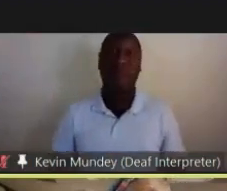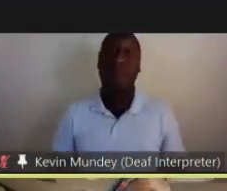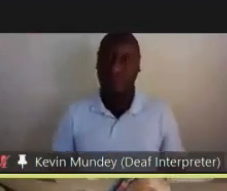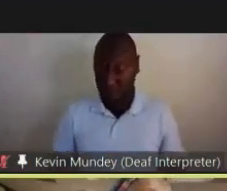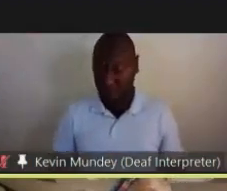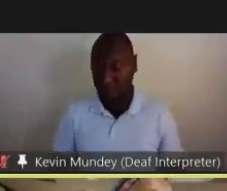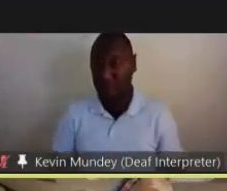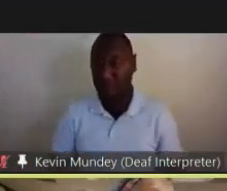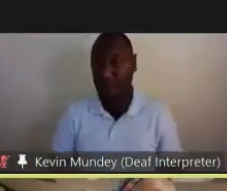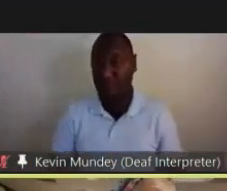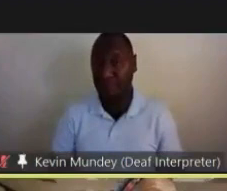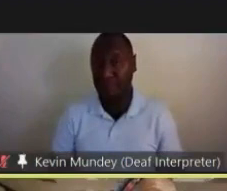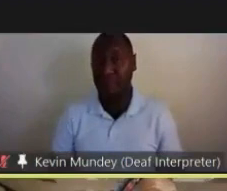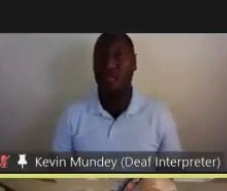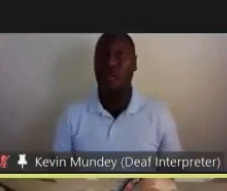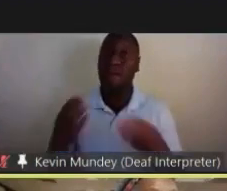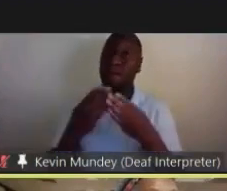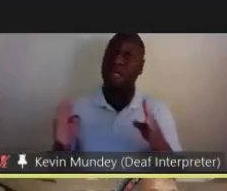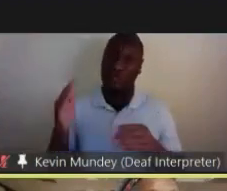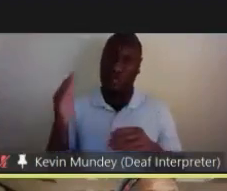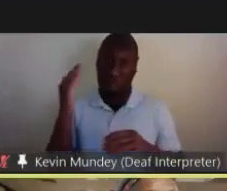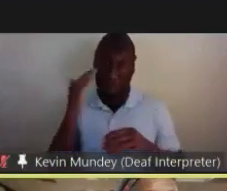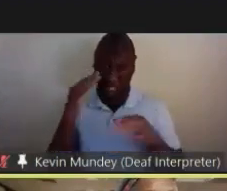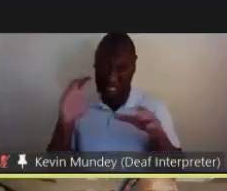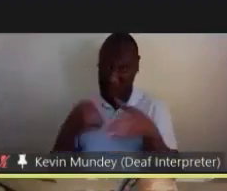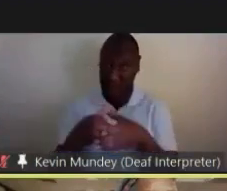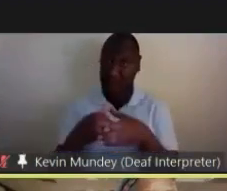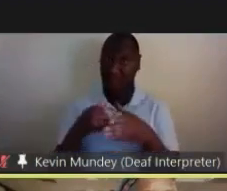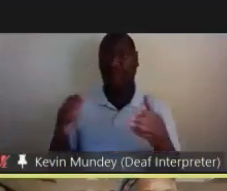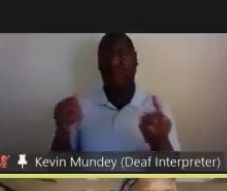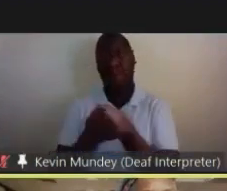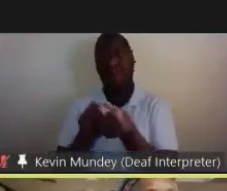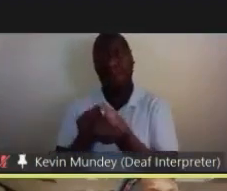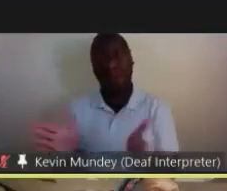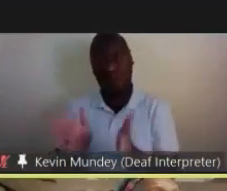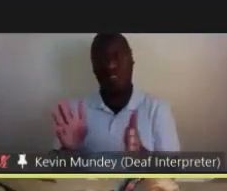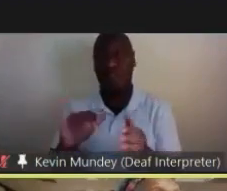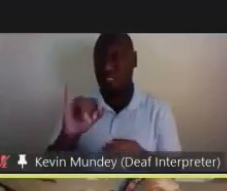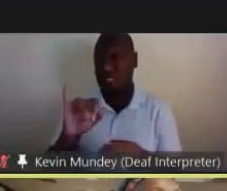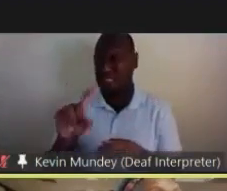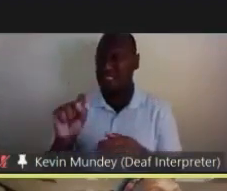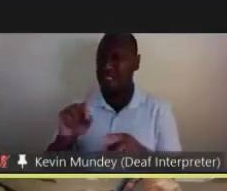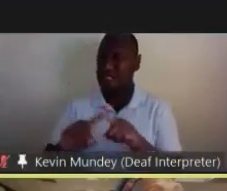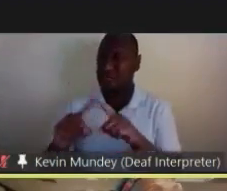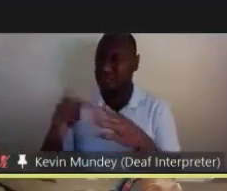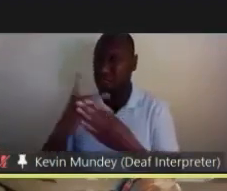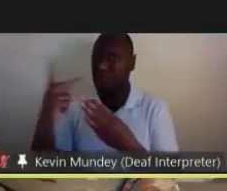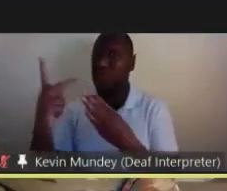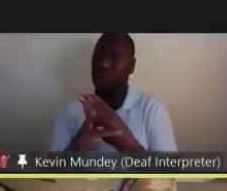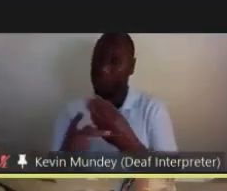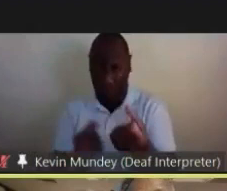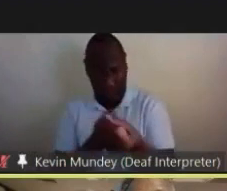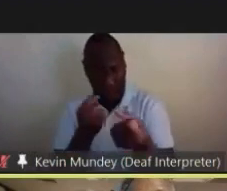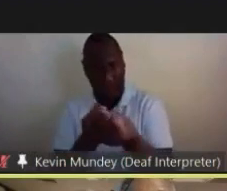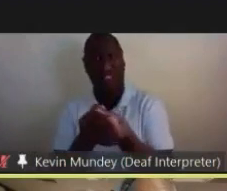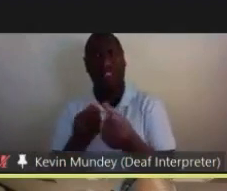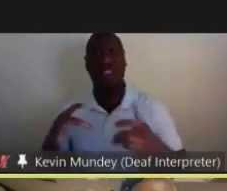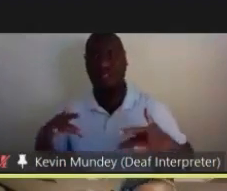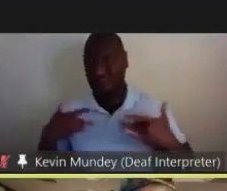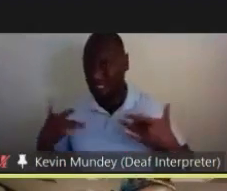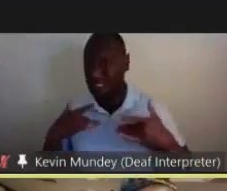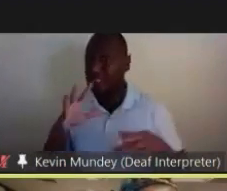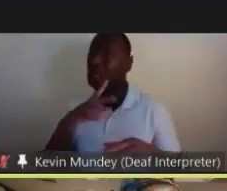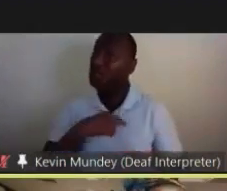The Public Awareness Unit promotes IDS initiatives, sponsor events, and participate